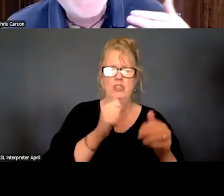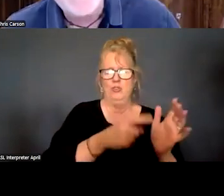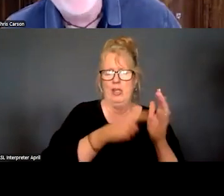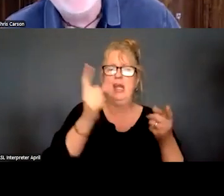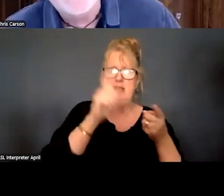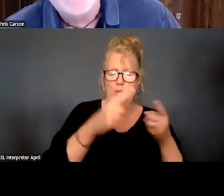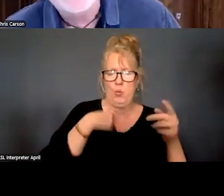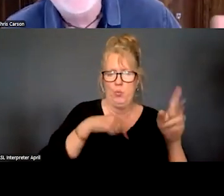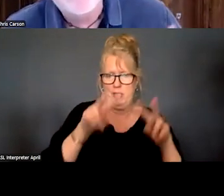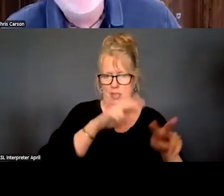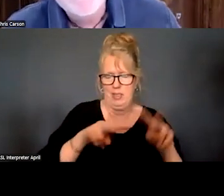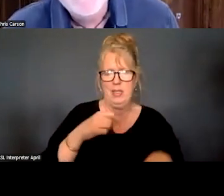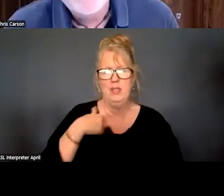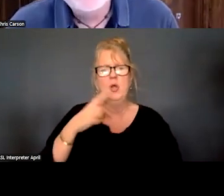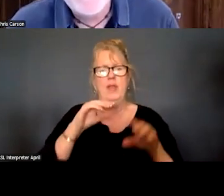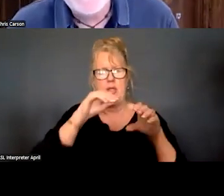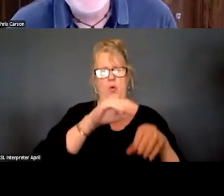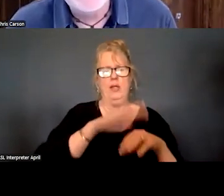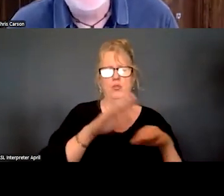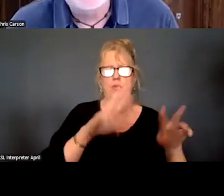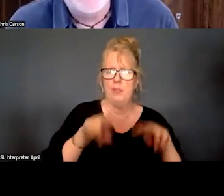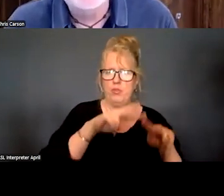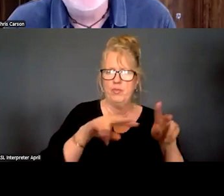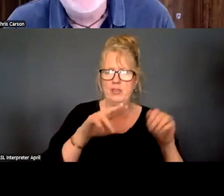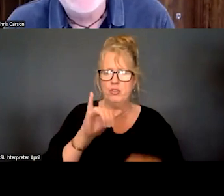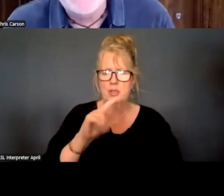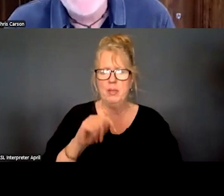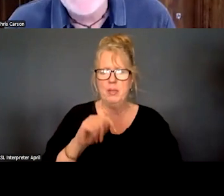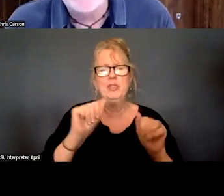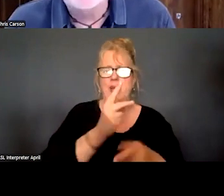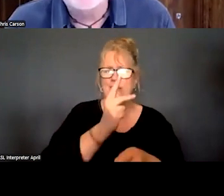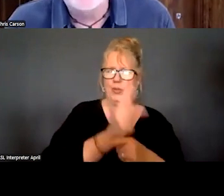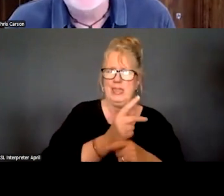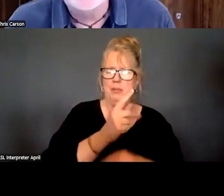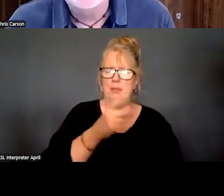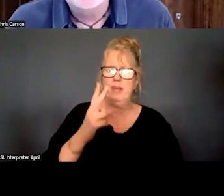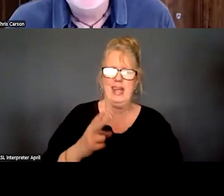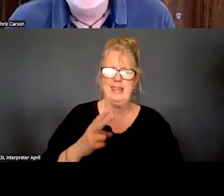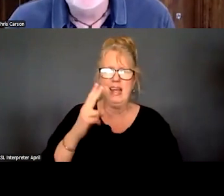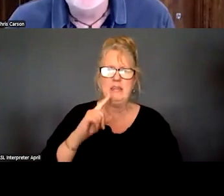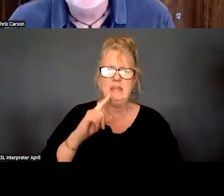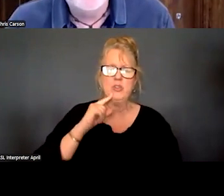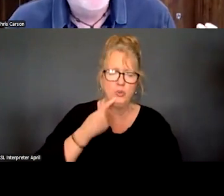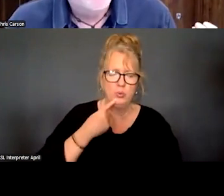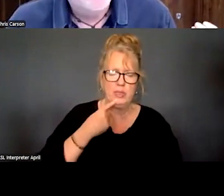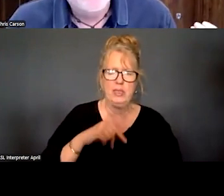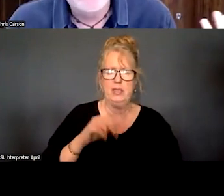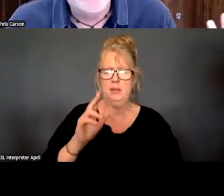So they come onto the OBS unit, but we try to maintain the OBS unit as a high acuity people